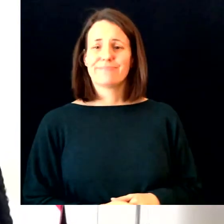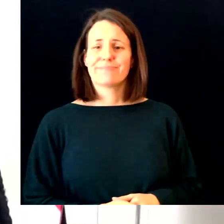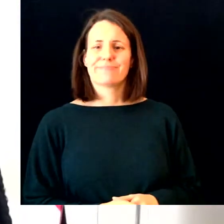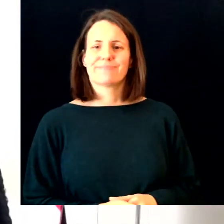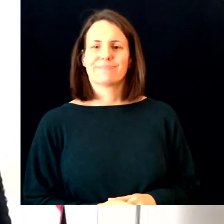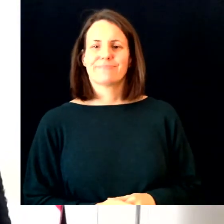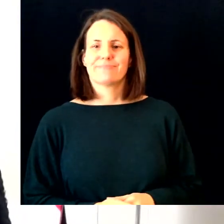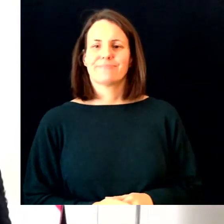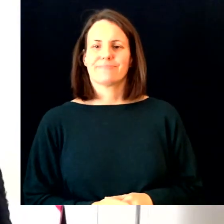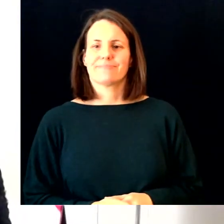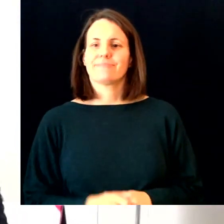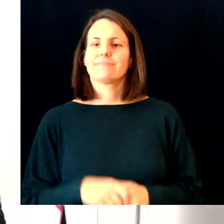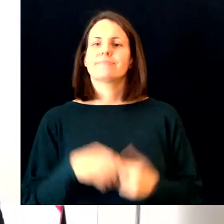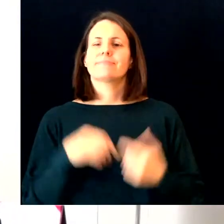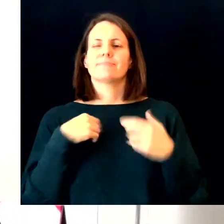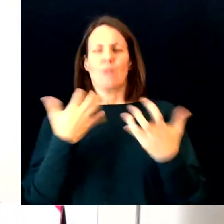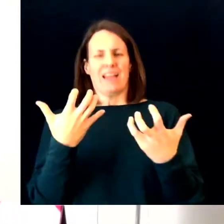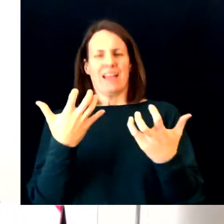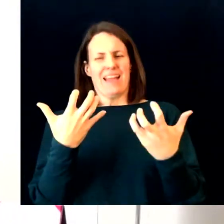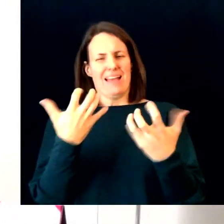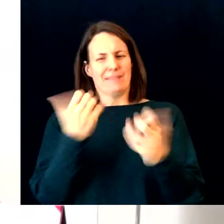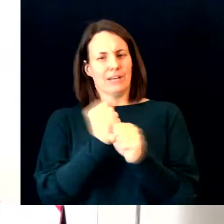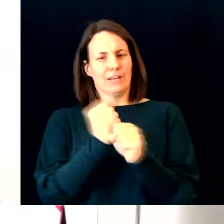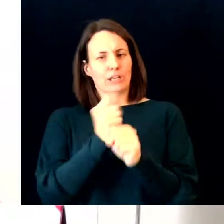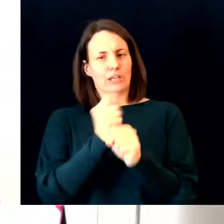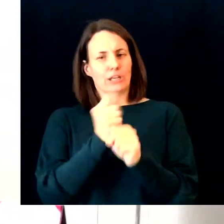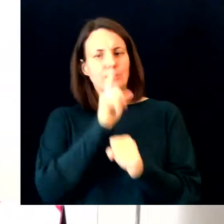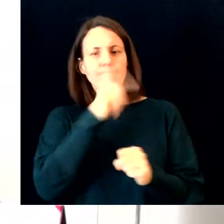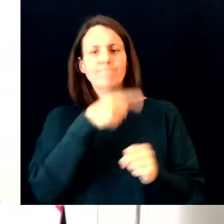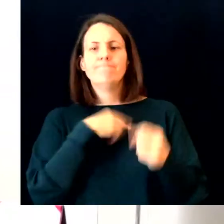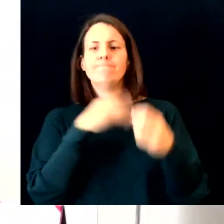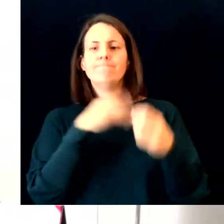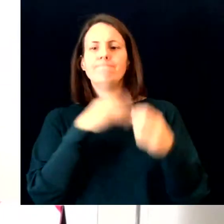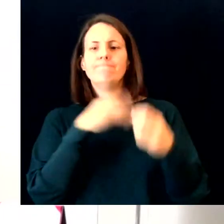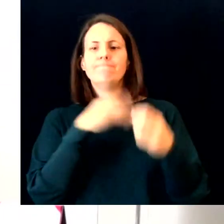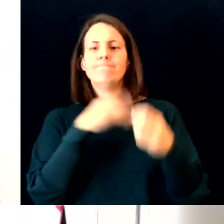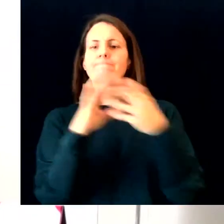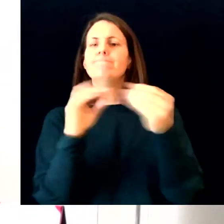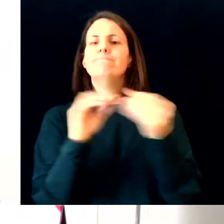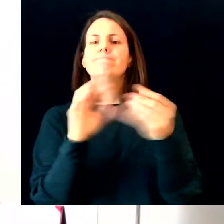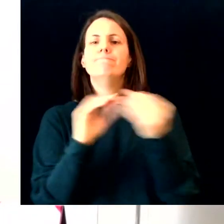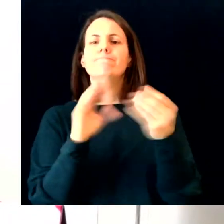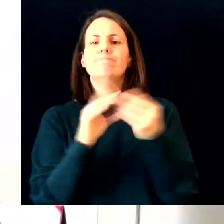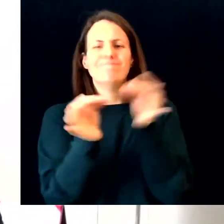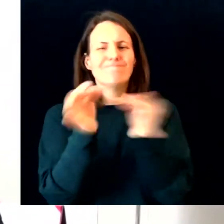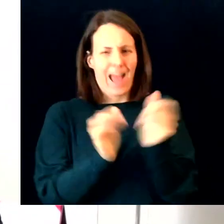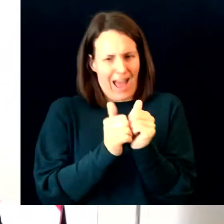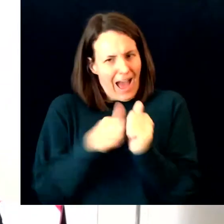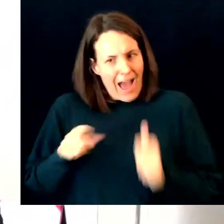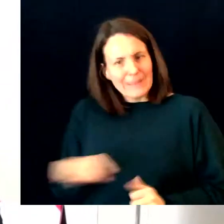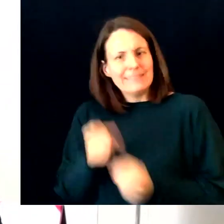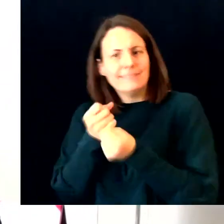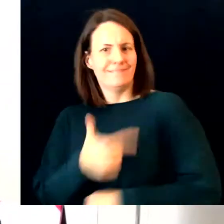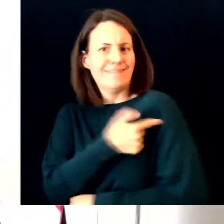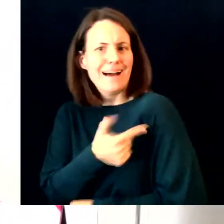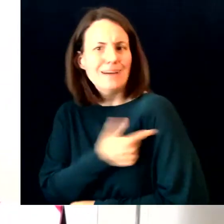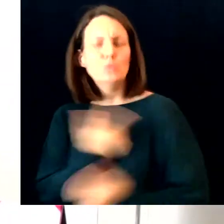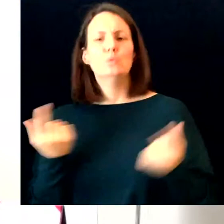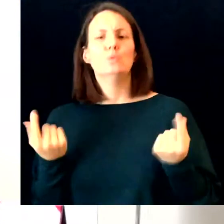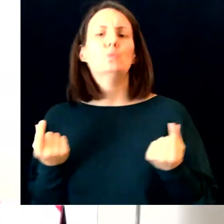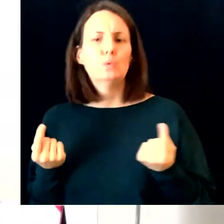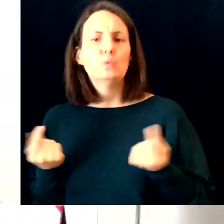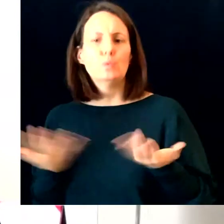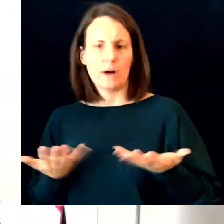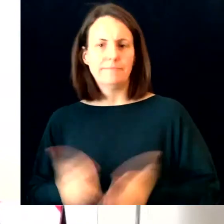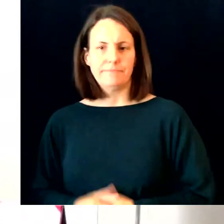importance of vaccinations. COVID-19 safety is not just about individual health for our children, but the health of